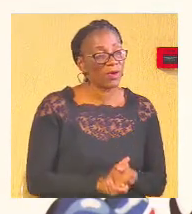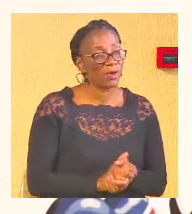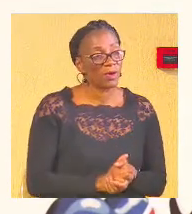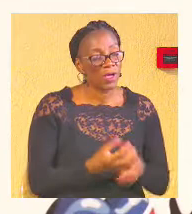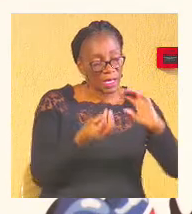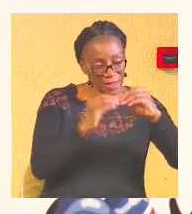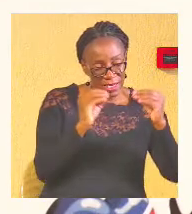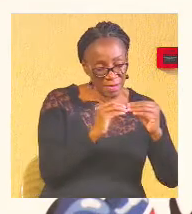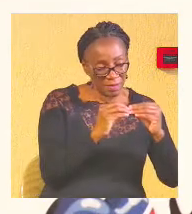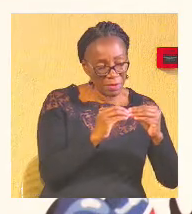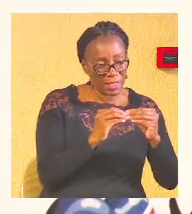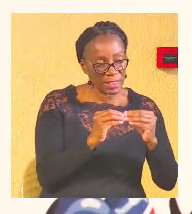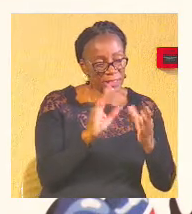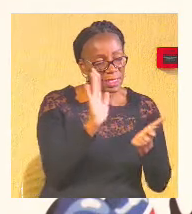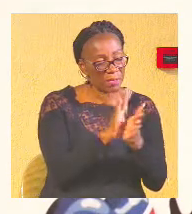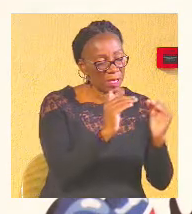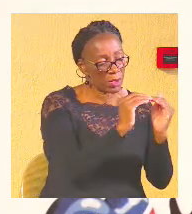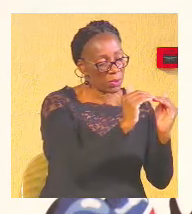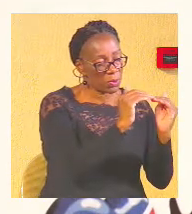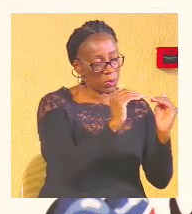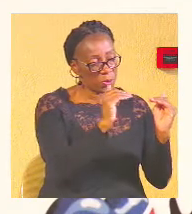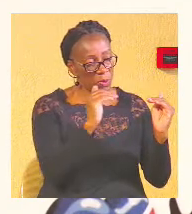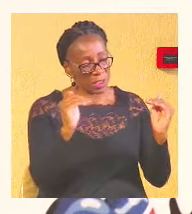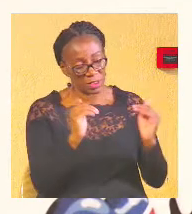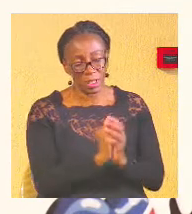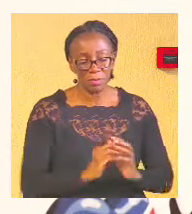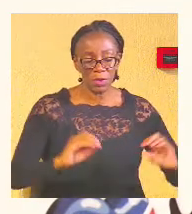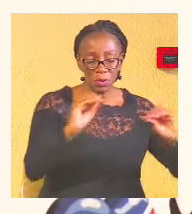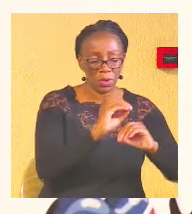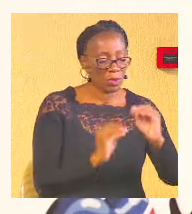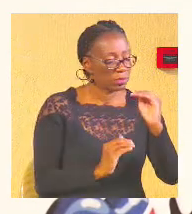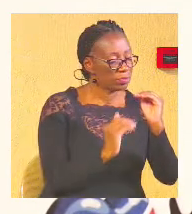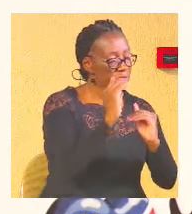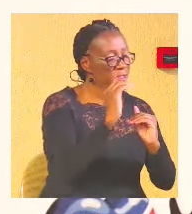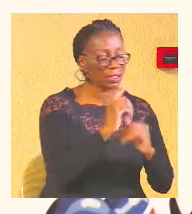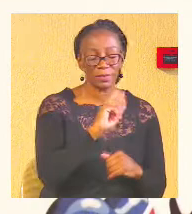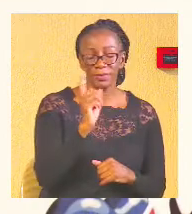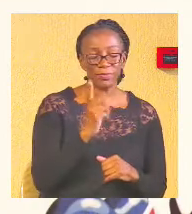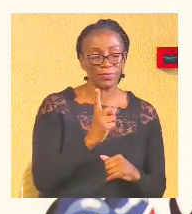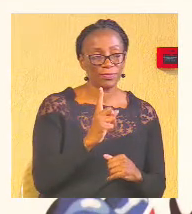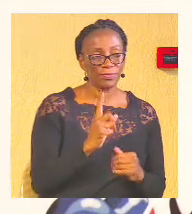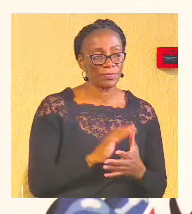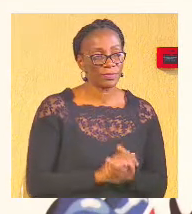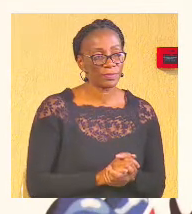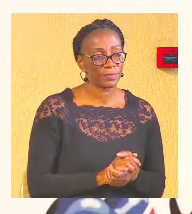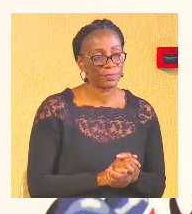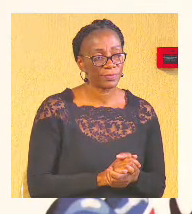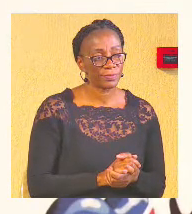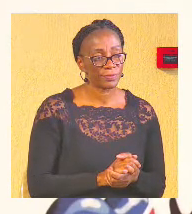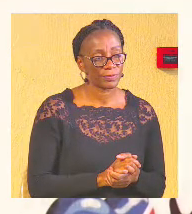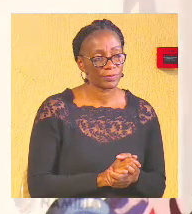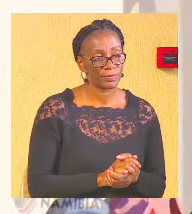curve, and it's going to be informed by the ongoing and expanded testing that we are going to conduct in the coming